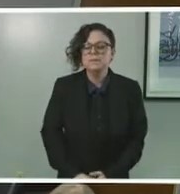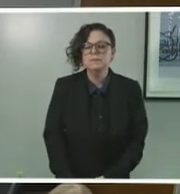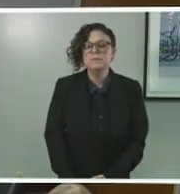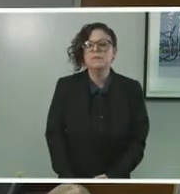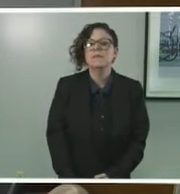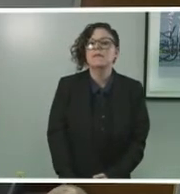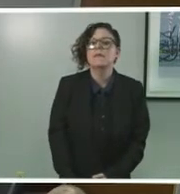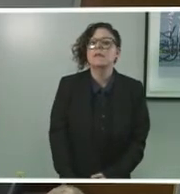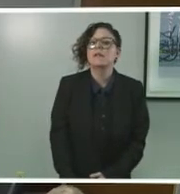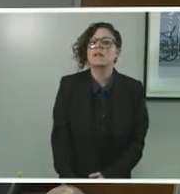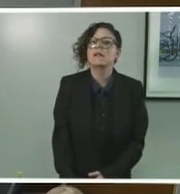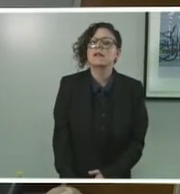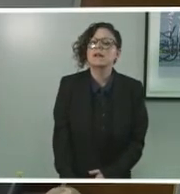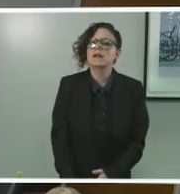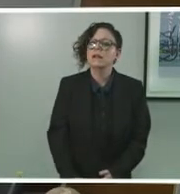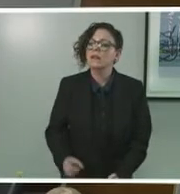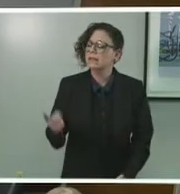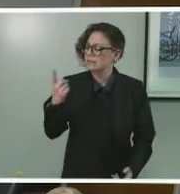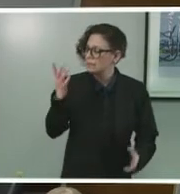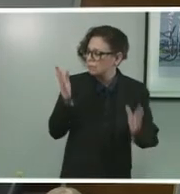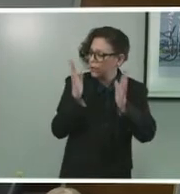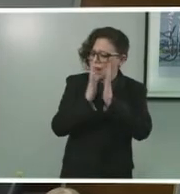about going and visiting.